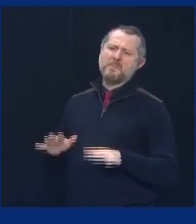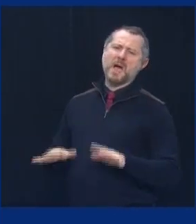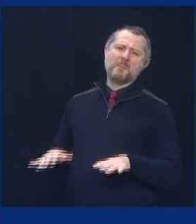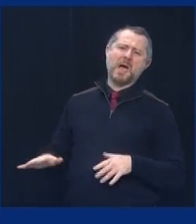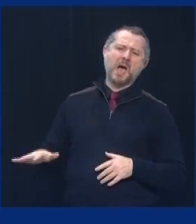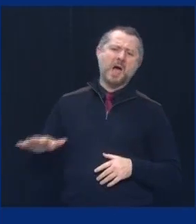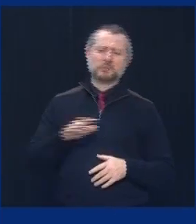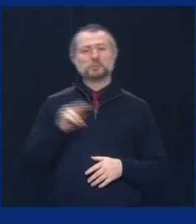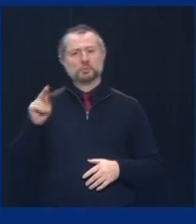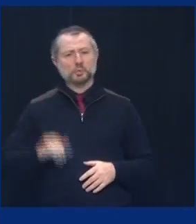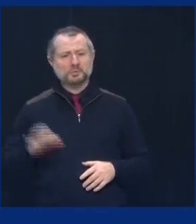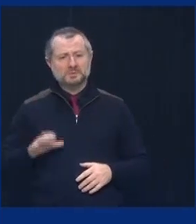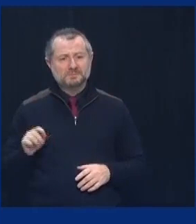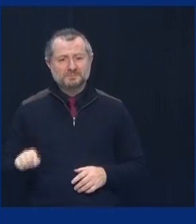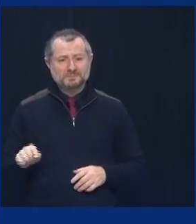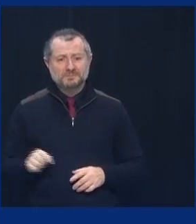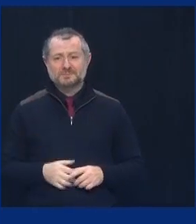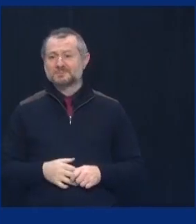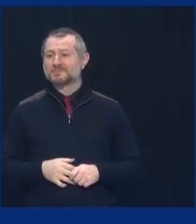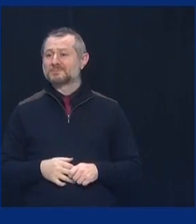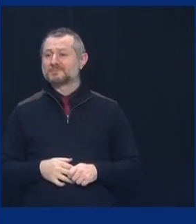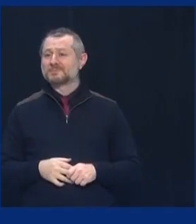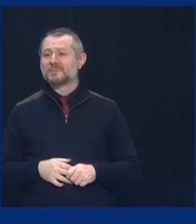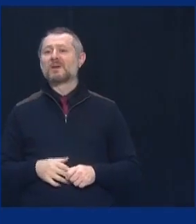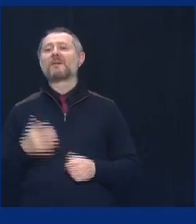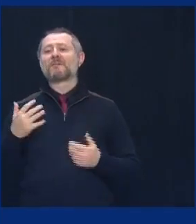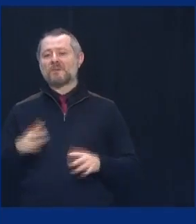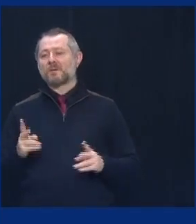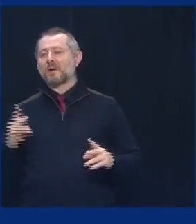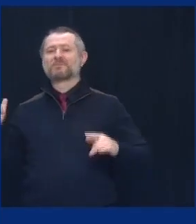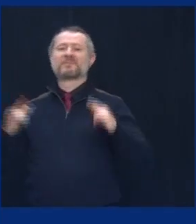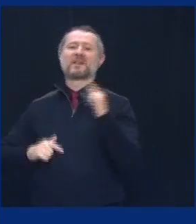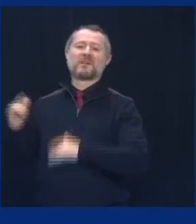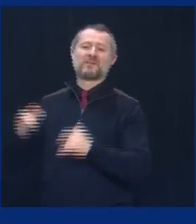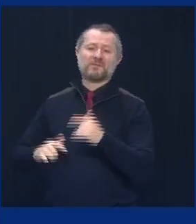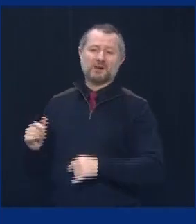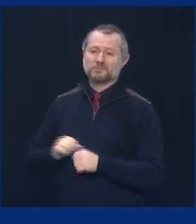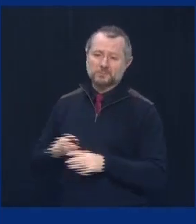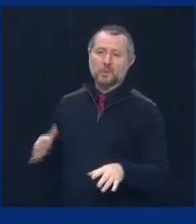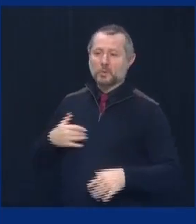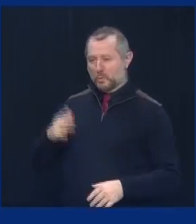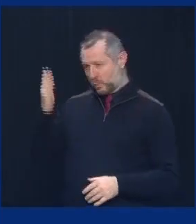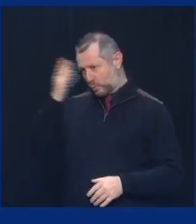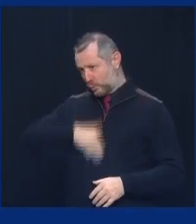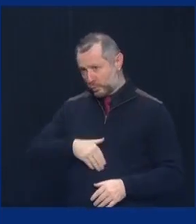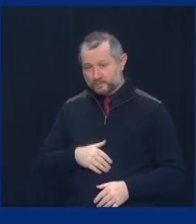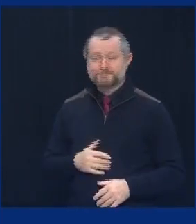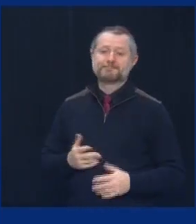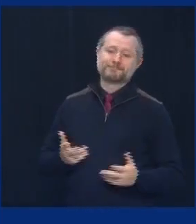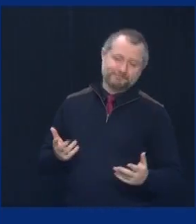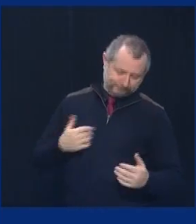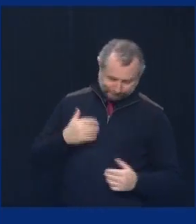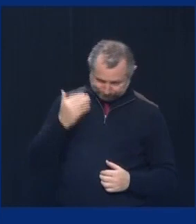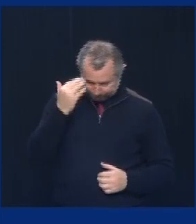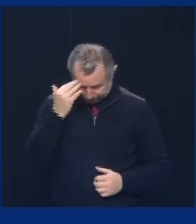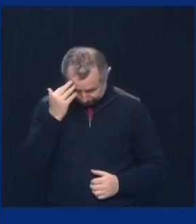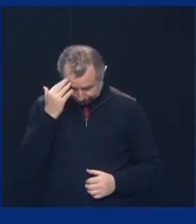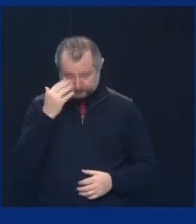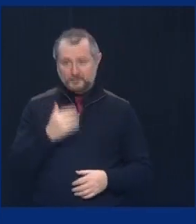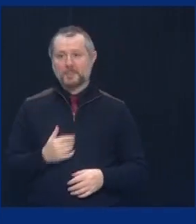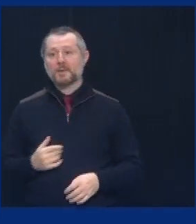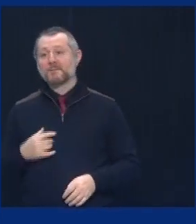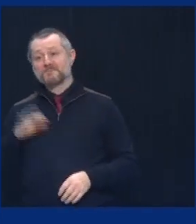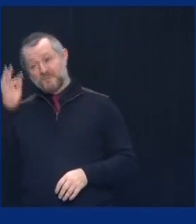Now, it had already been there, and we didn't know, and really the federal